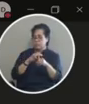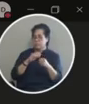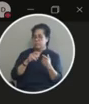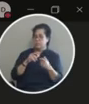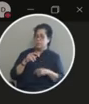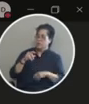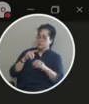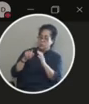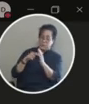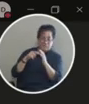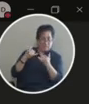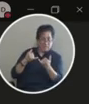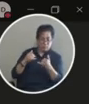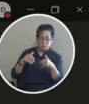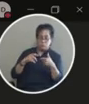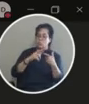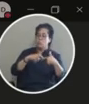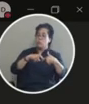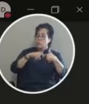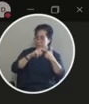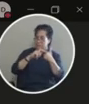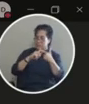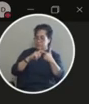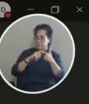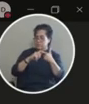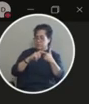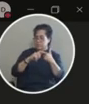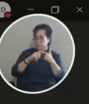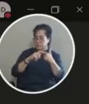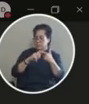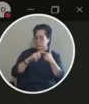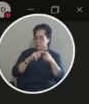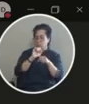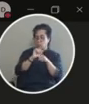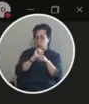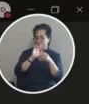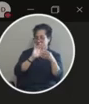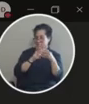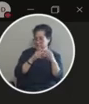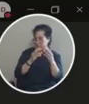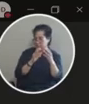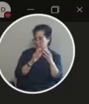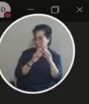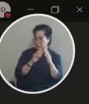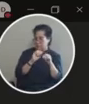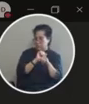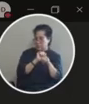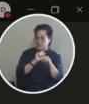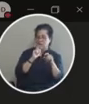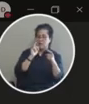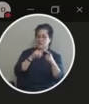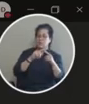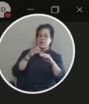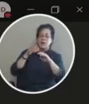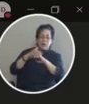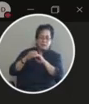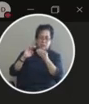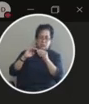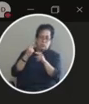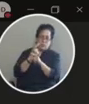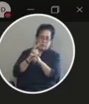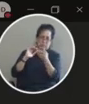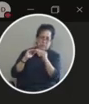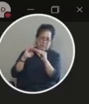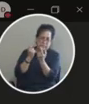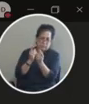so this motion is to recess the remaining items on the work session until tomorrow after the city council meeting, the regular